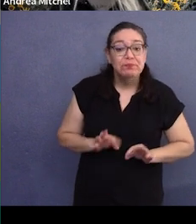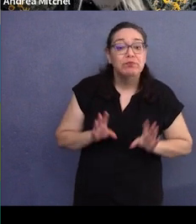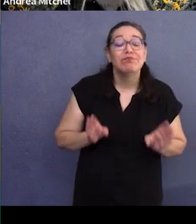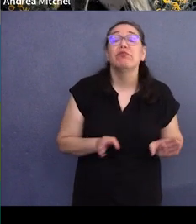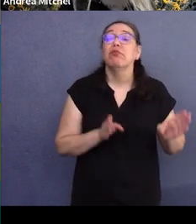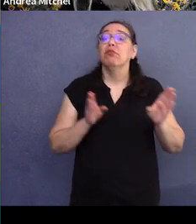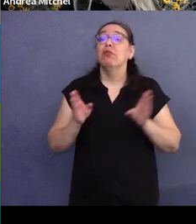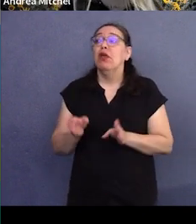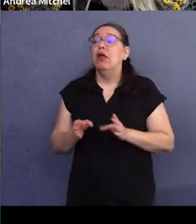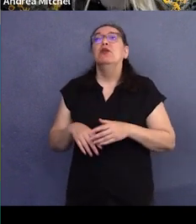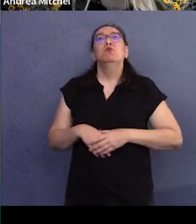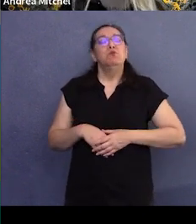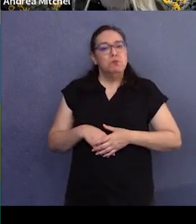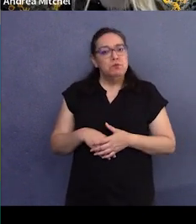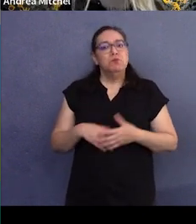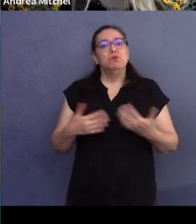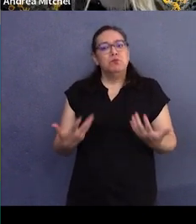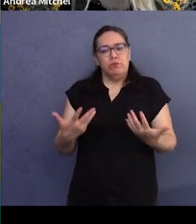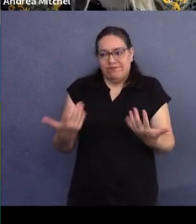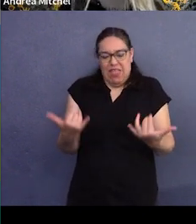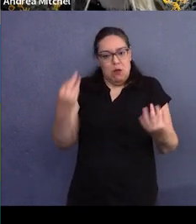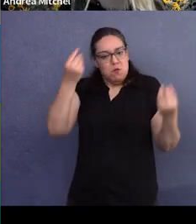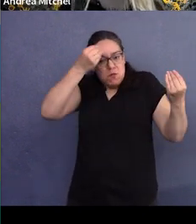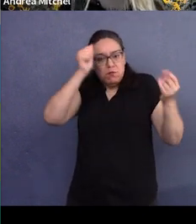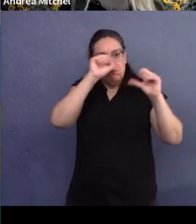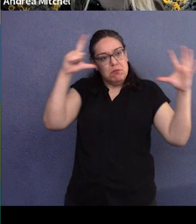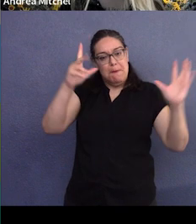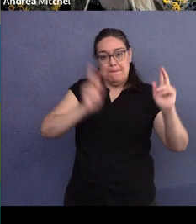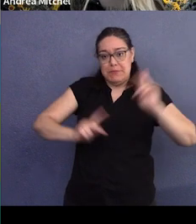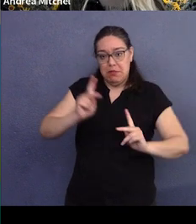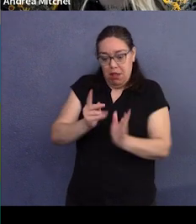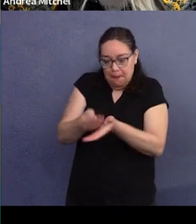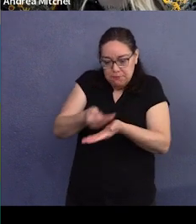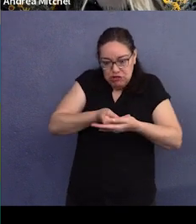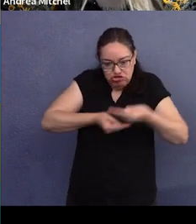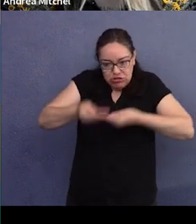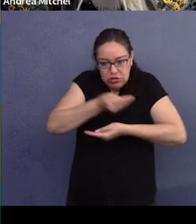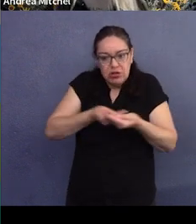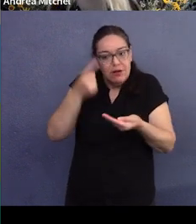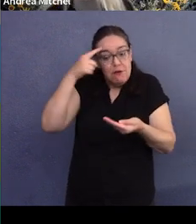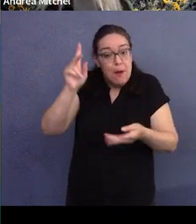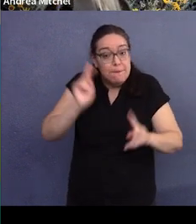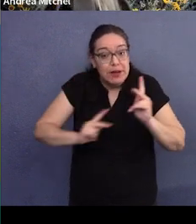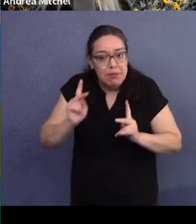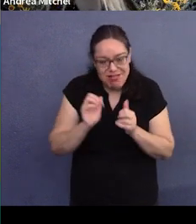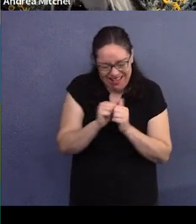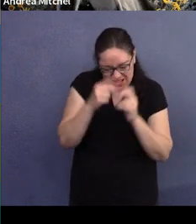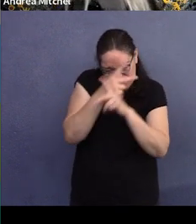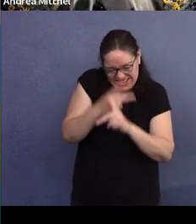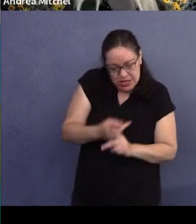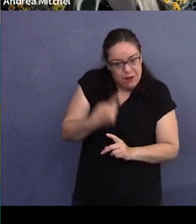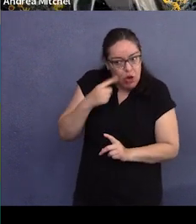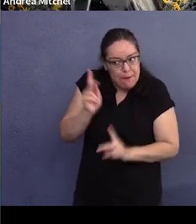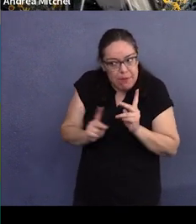So when you're talking about people, budgeting for people, it's really important. This is really hard because